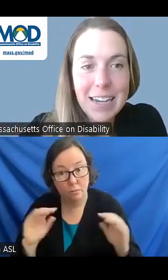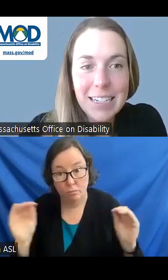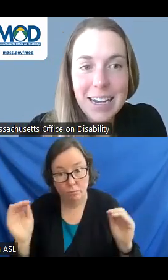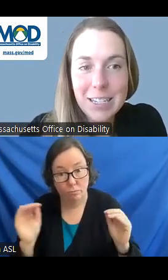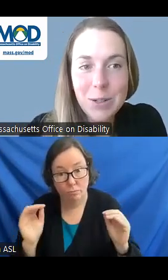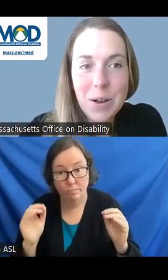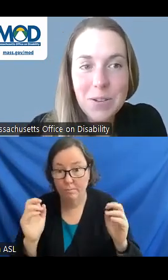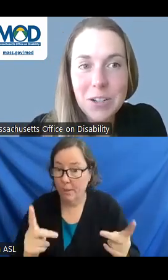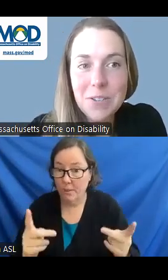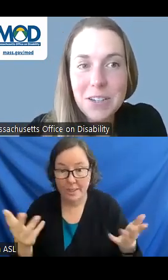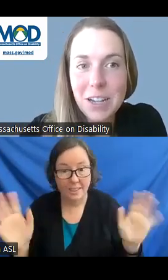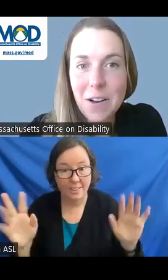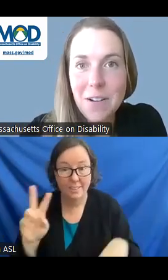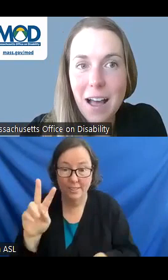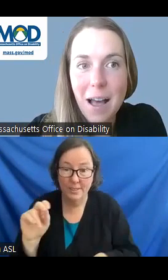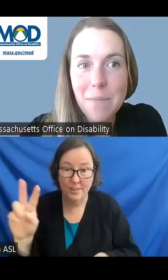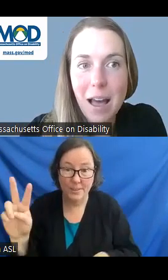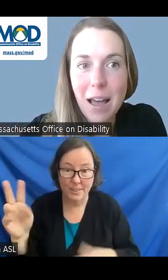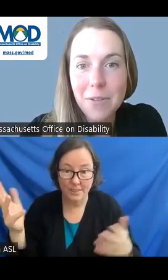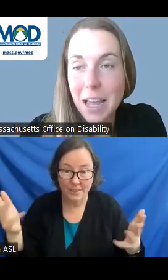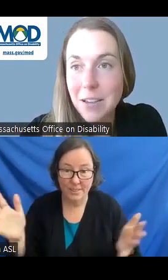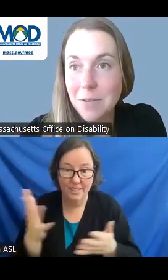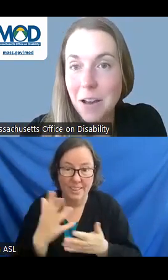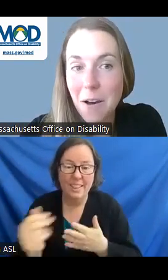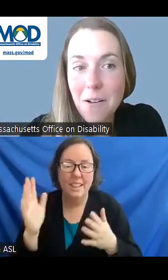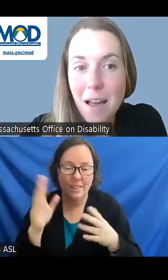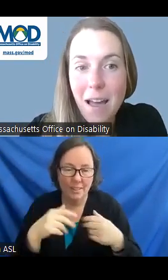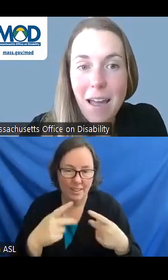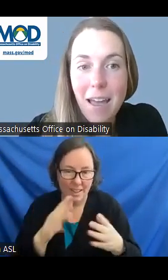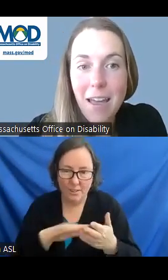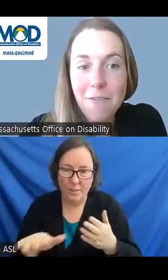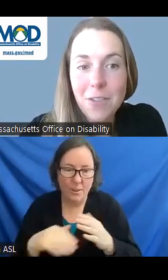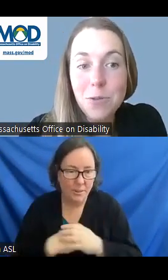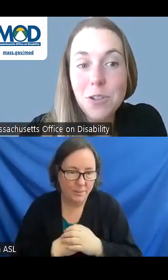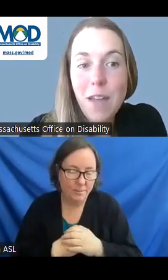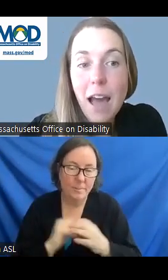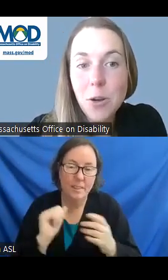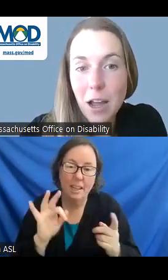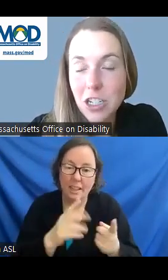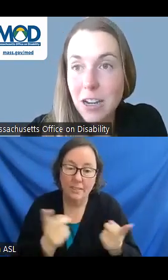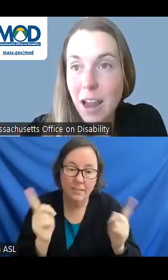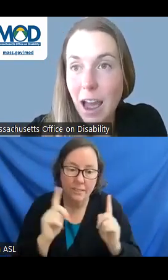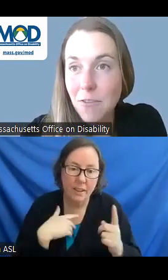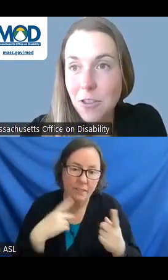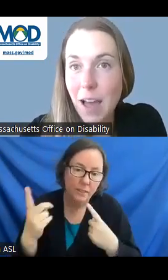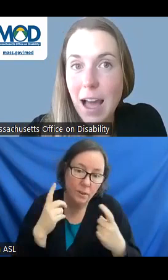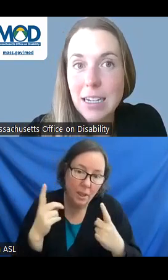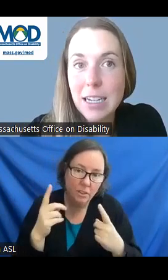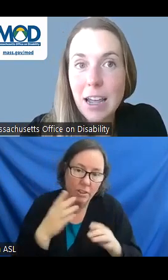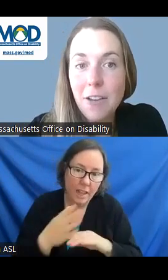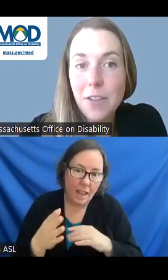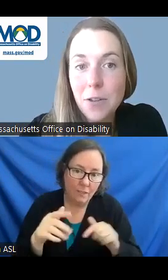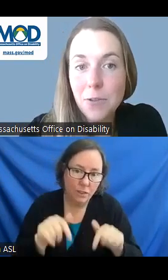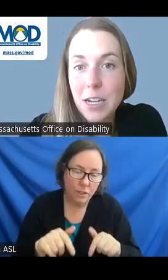All right, it is 2:02, so I will let you go. If you have a question after the